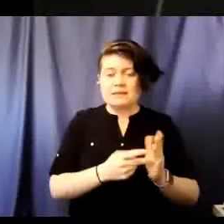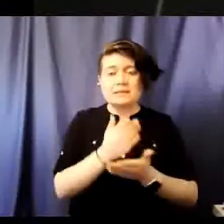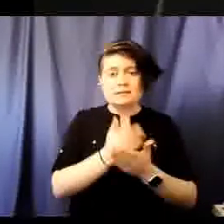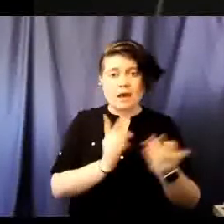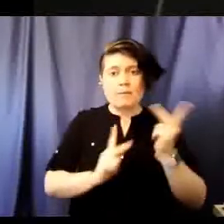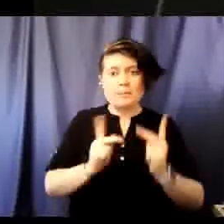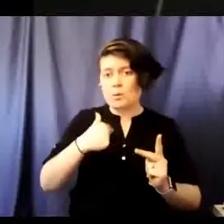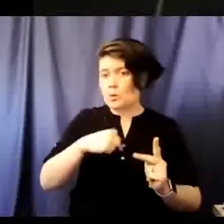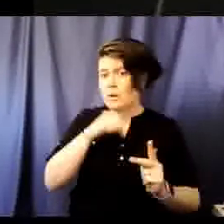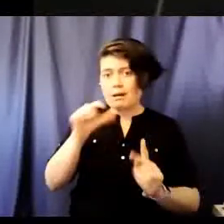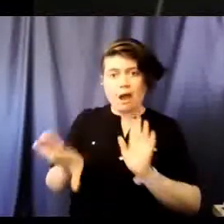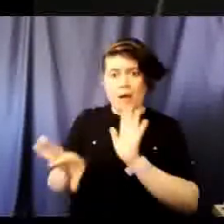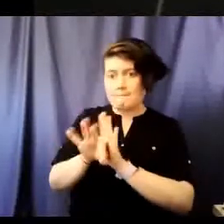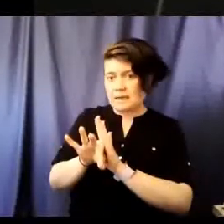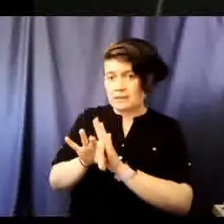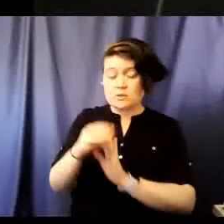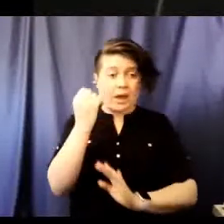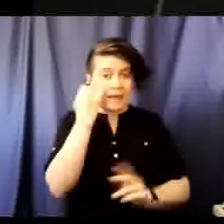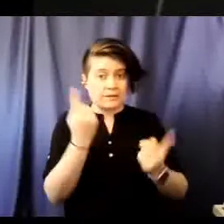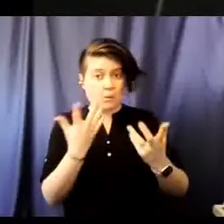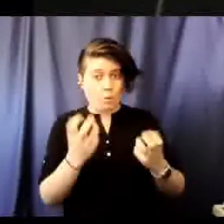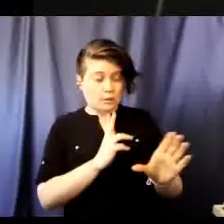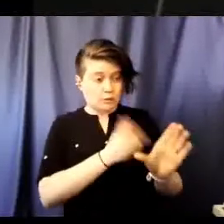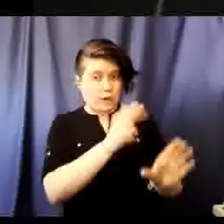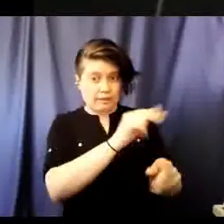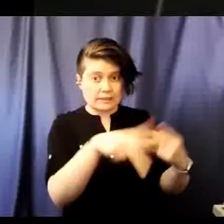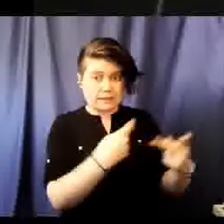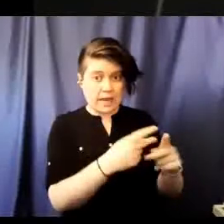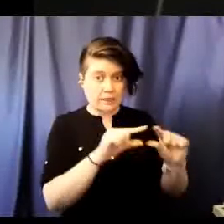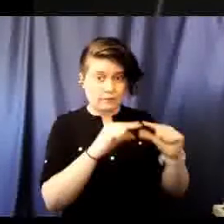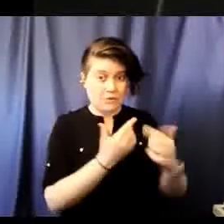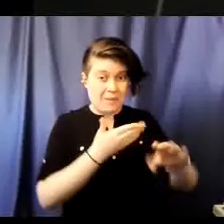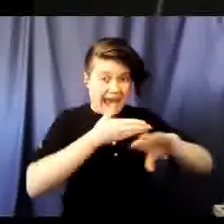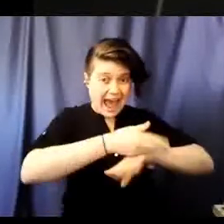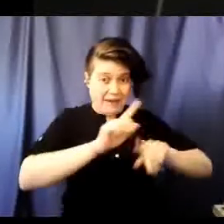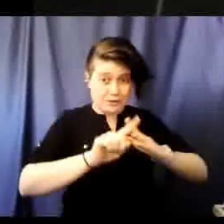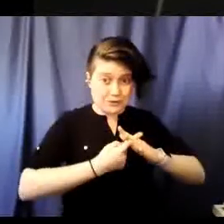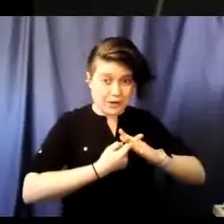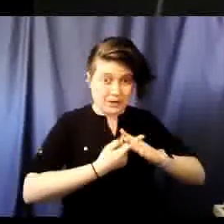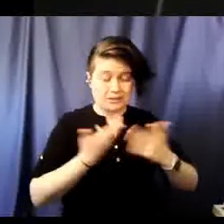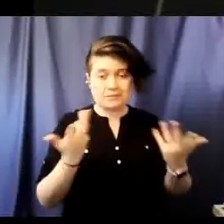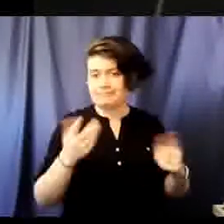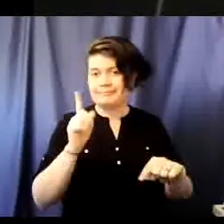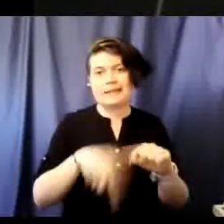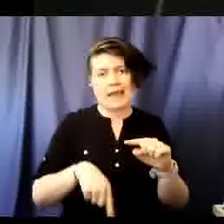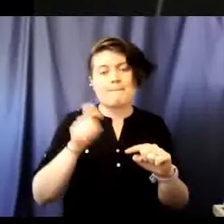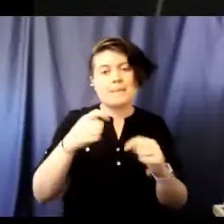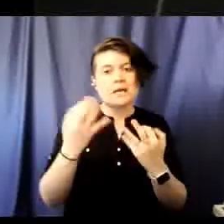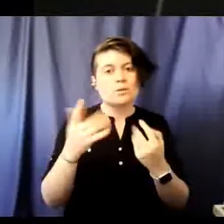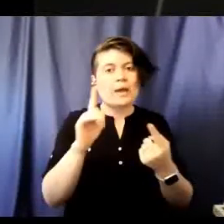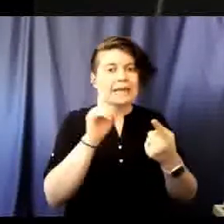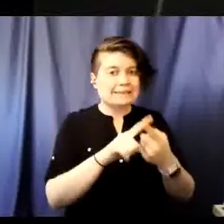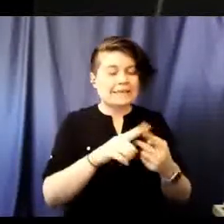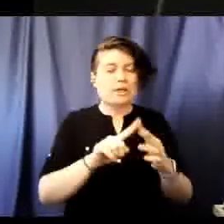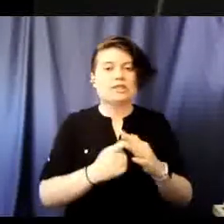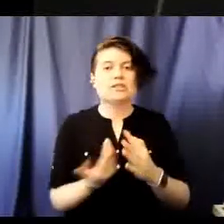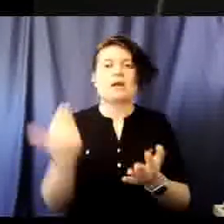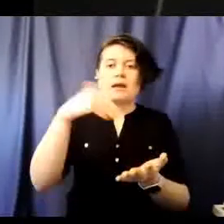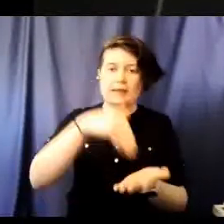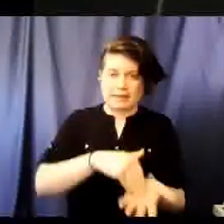And if someone wants to join this type of group after the group starts, they will have to wait till the group session starts over again.